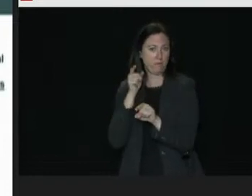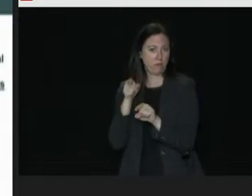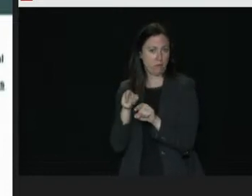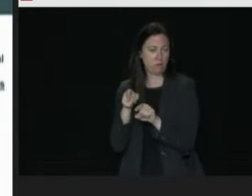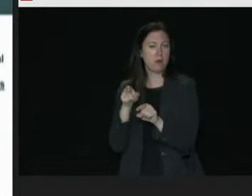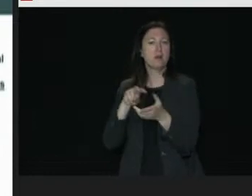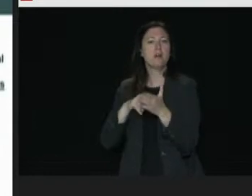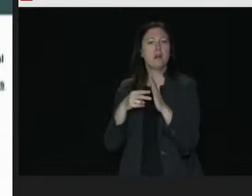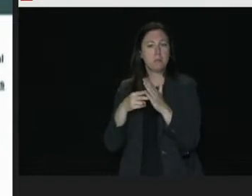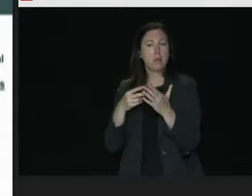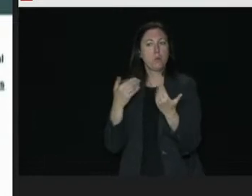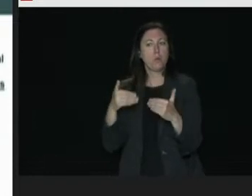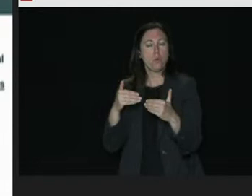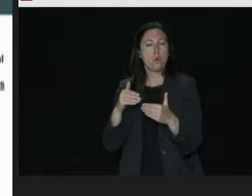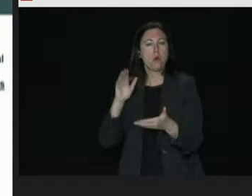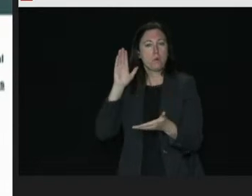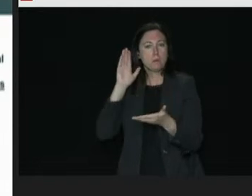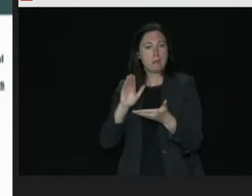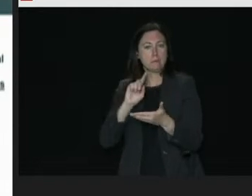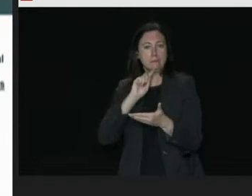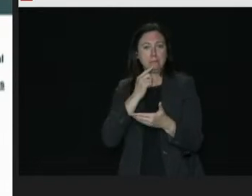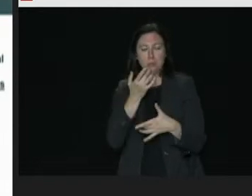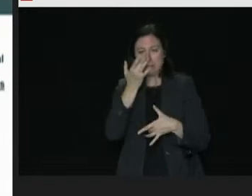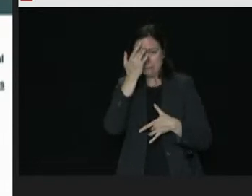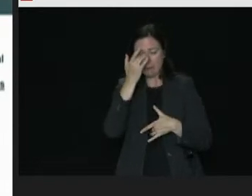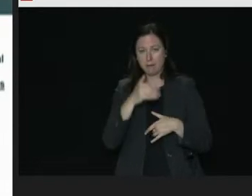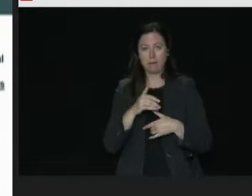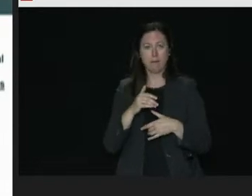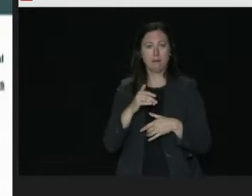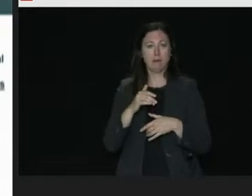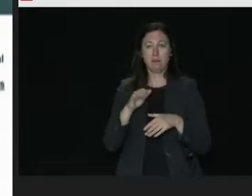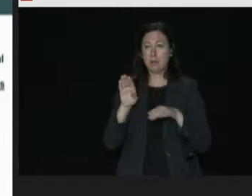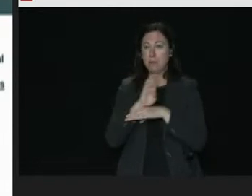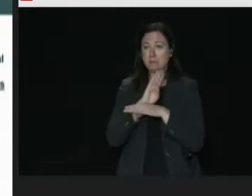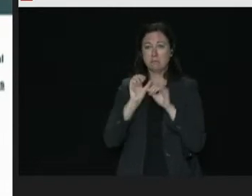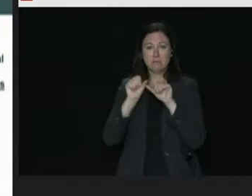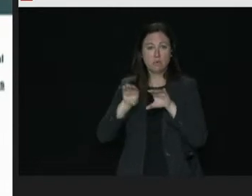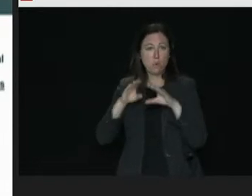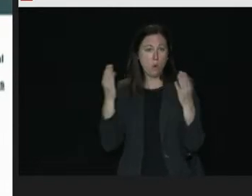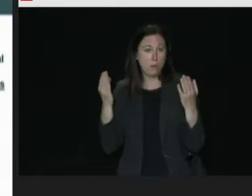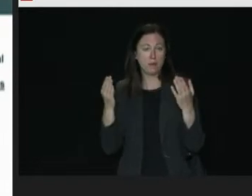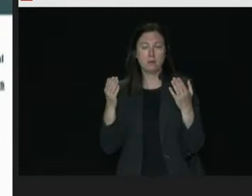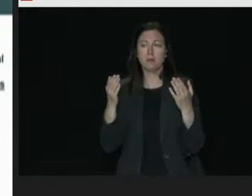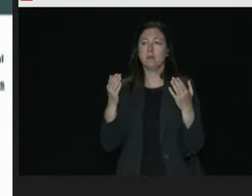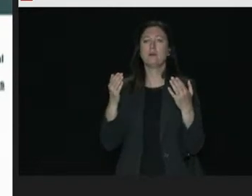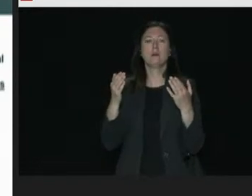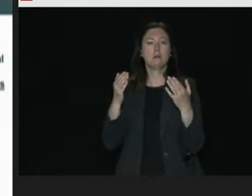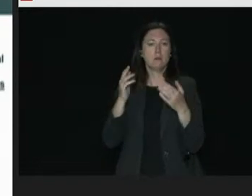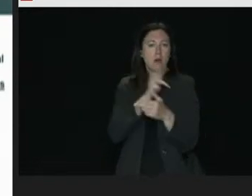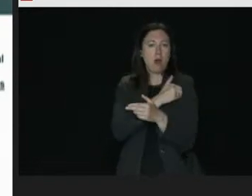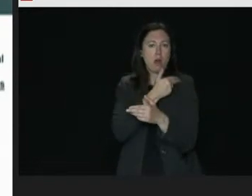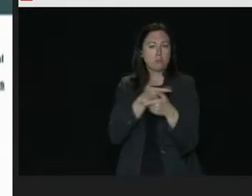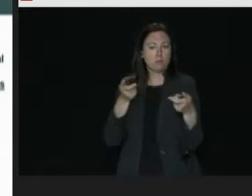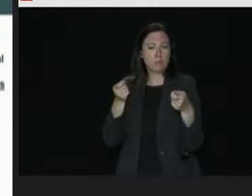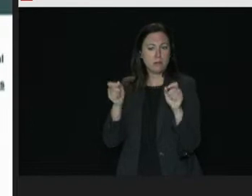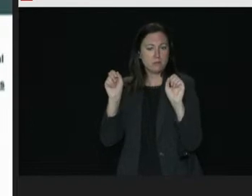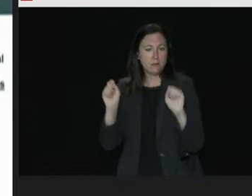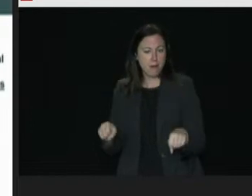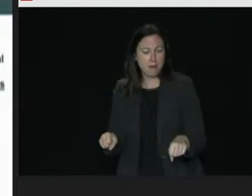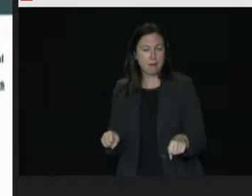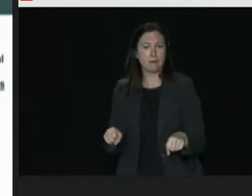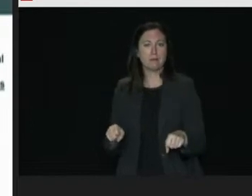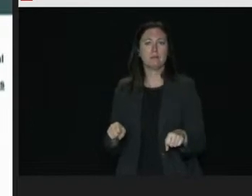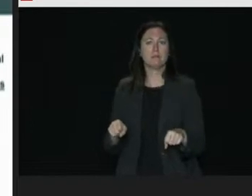minimize severe outcomes and lessen societal disruption by reducing the overall number of cases, hospitalizations,